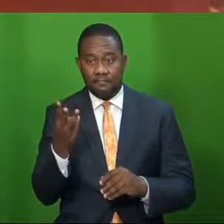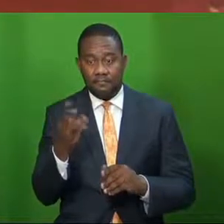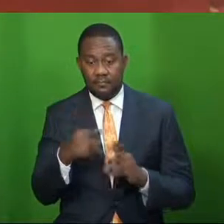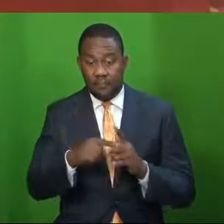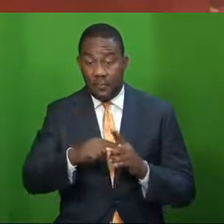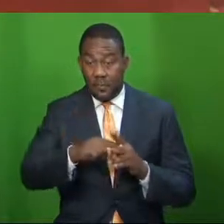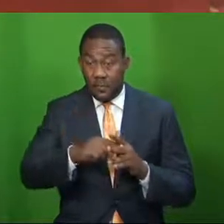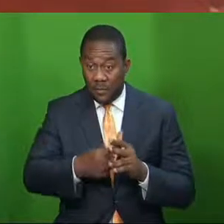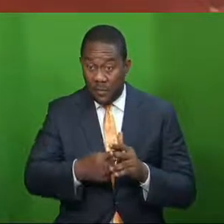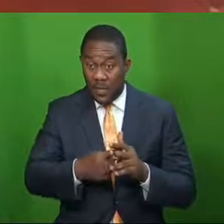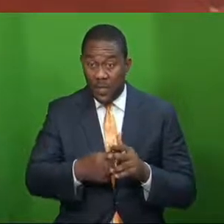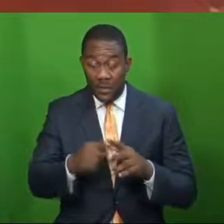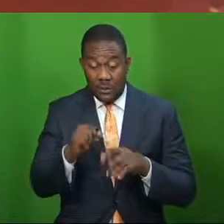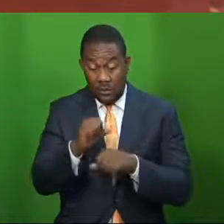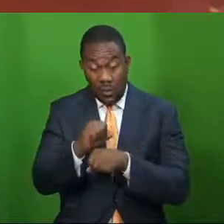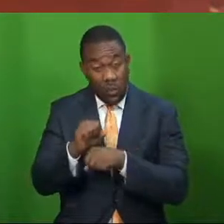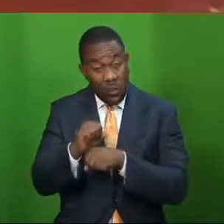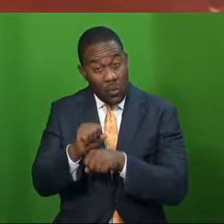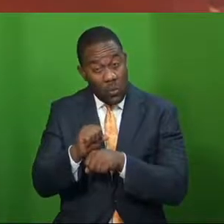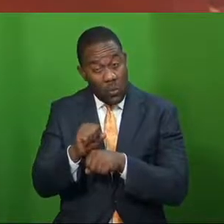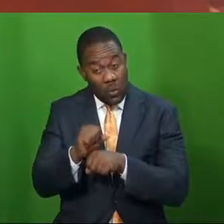begin the